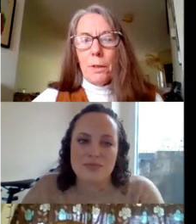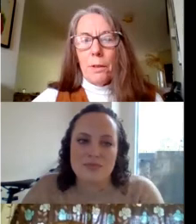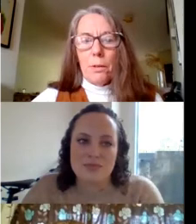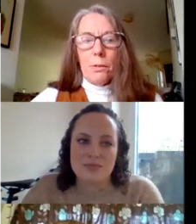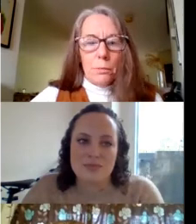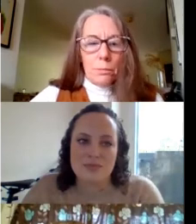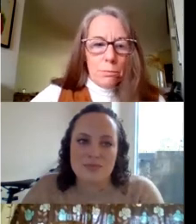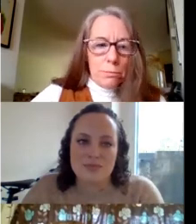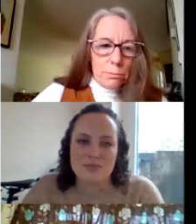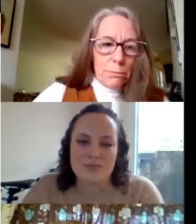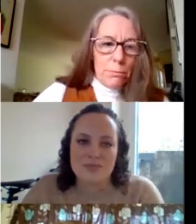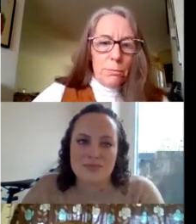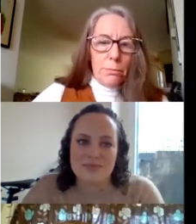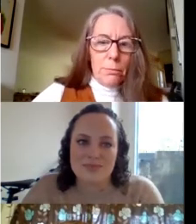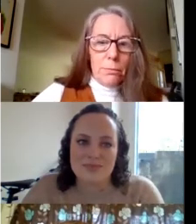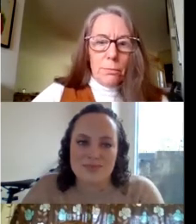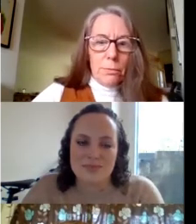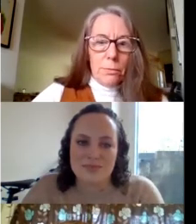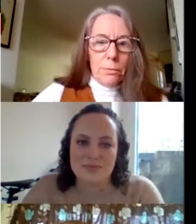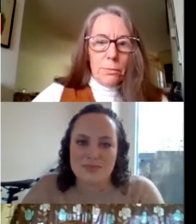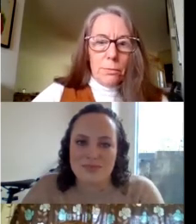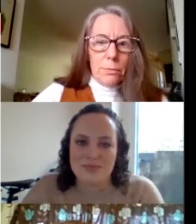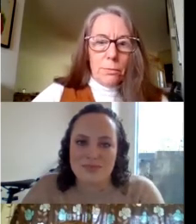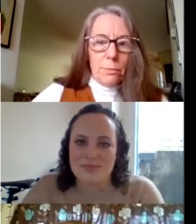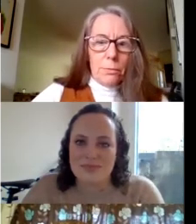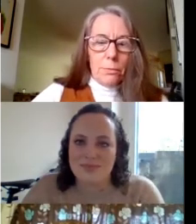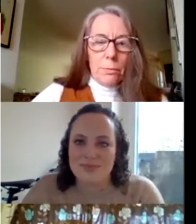There we go. Oh.